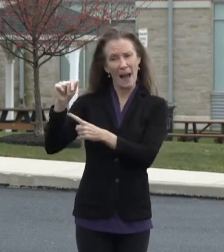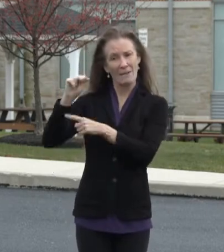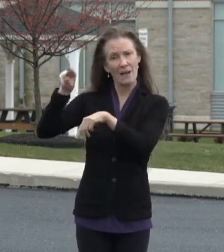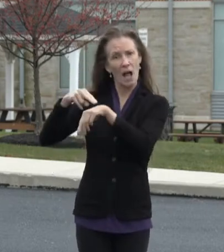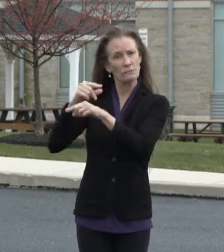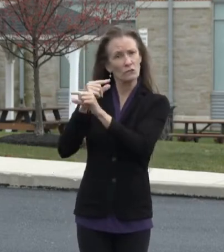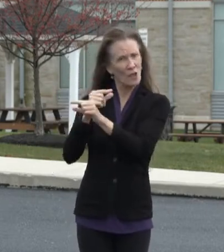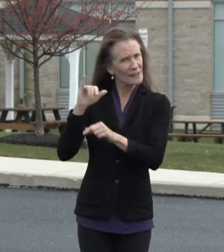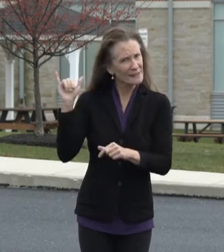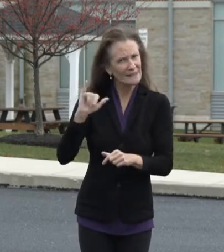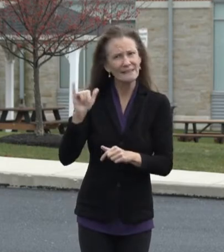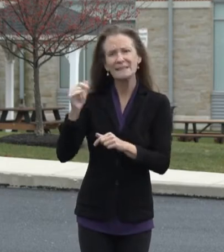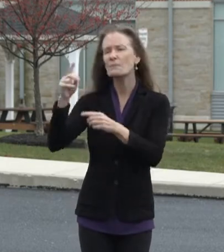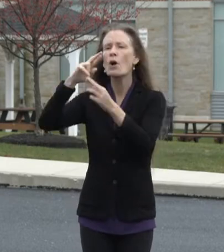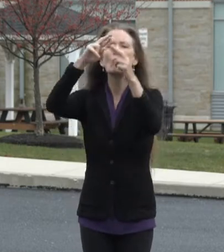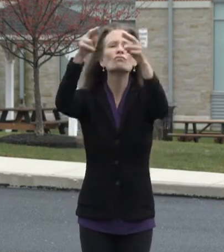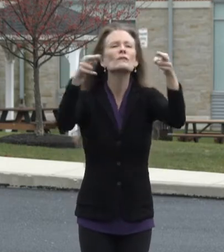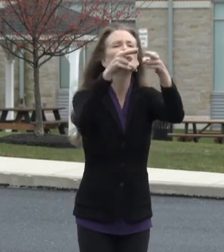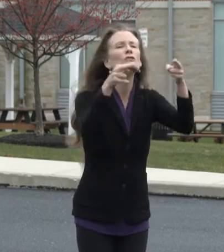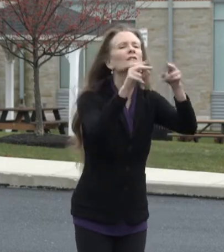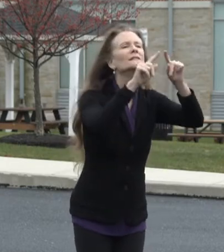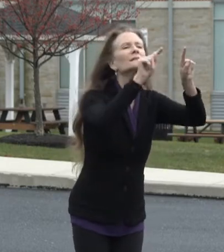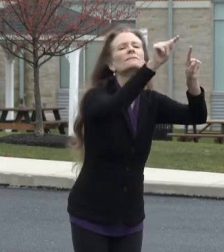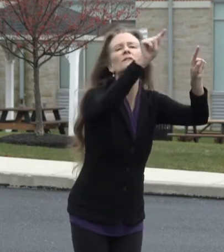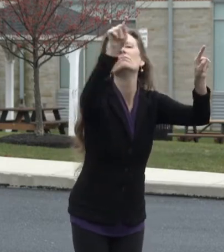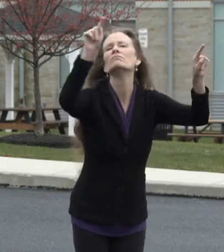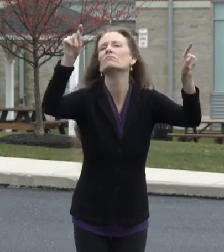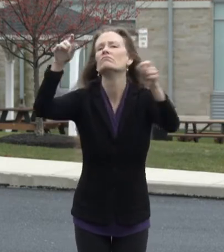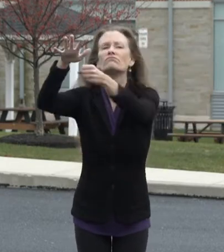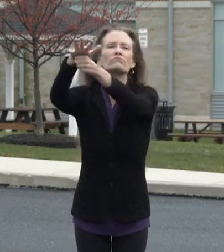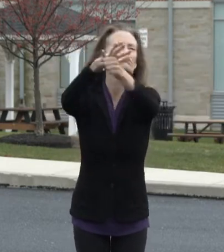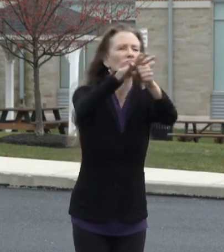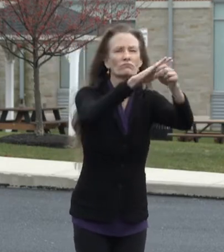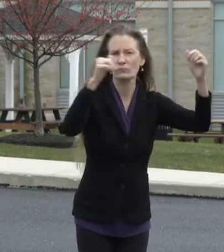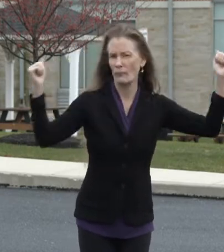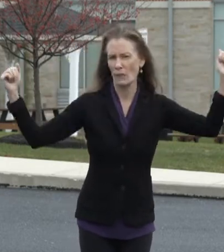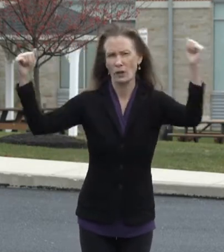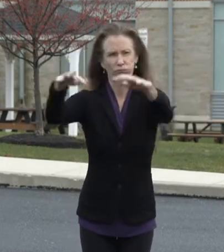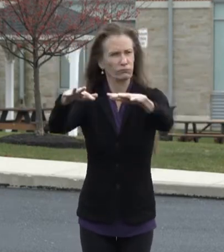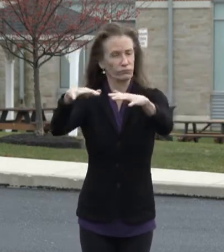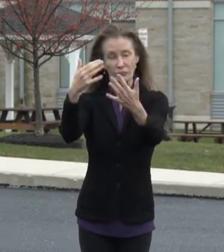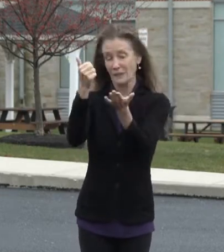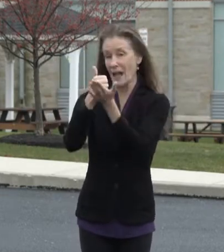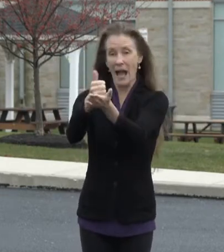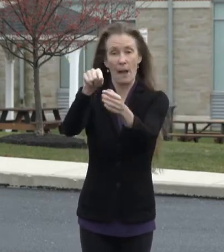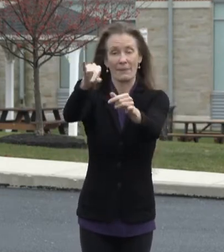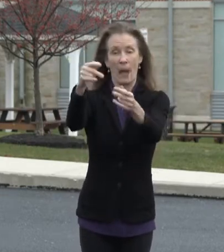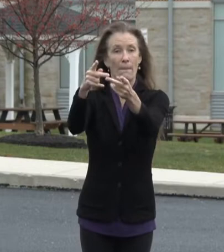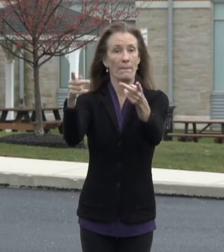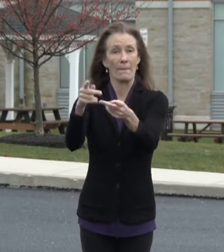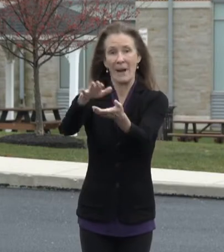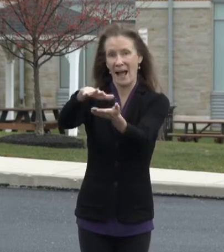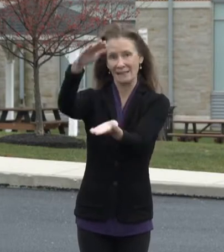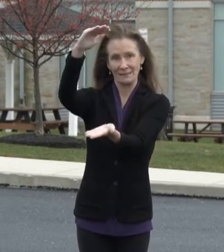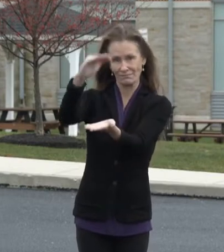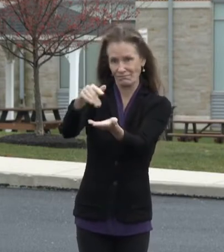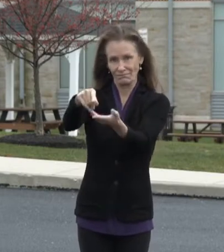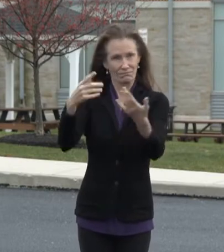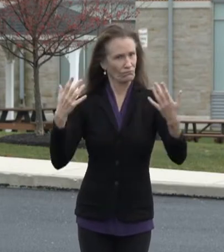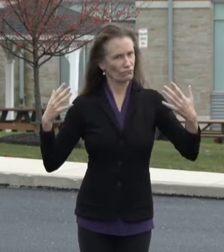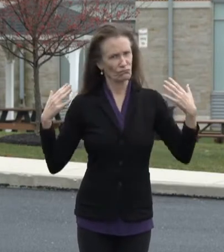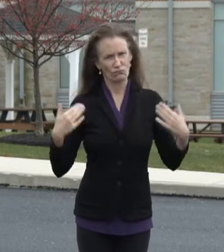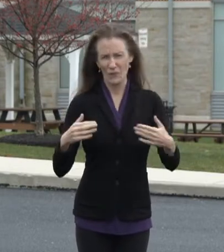Collaborative Program, came to our building like a wave of energy and delivered positive, professional, hands-on support and